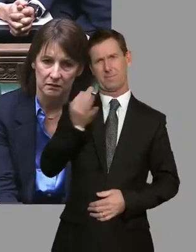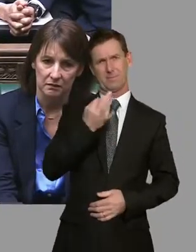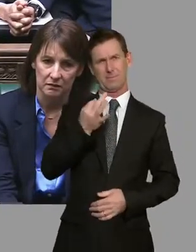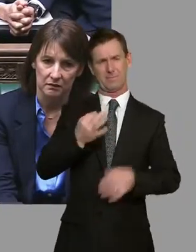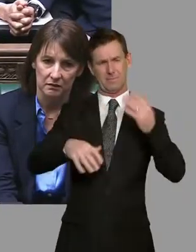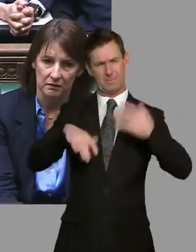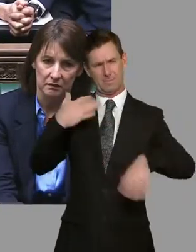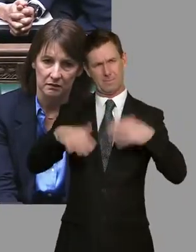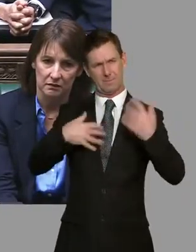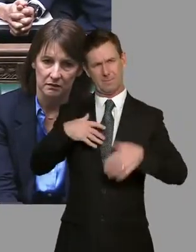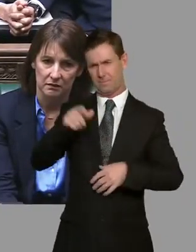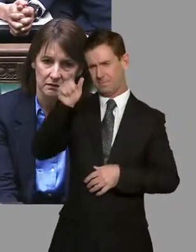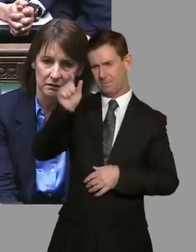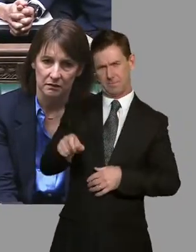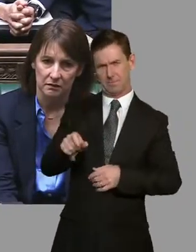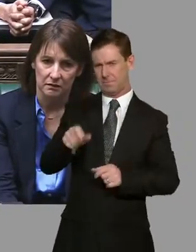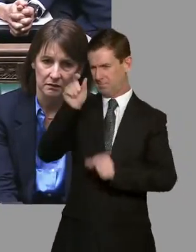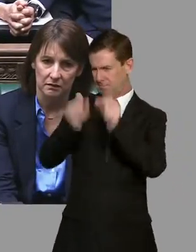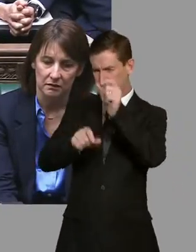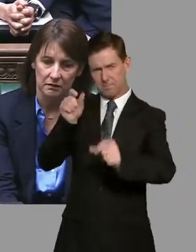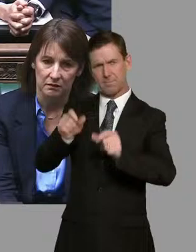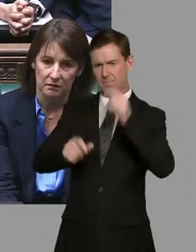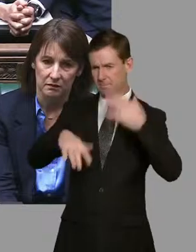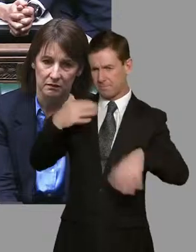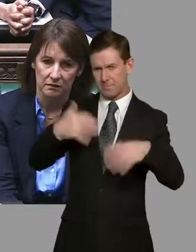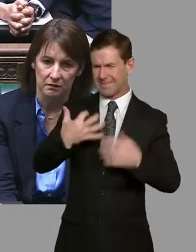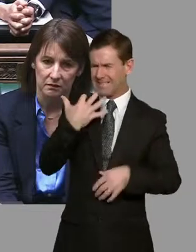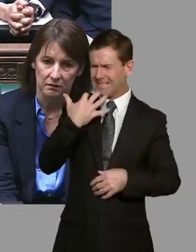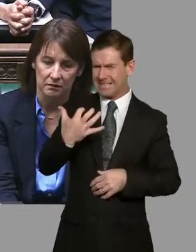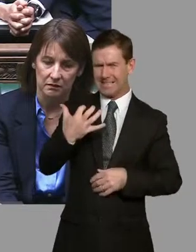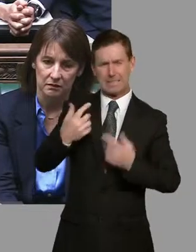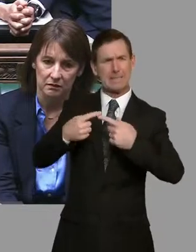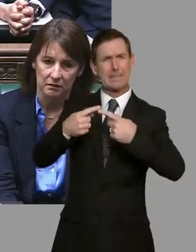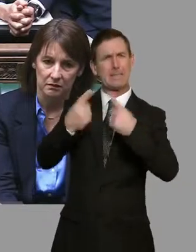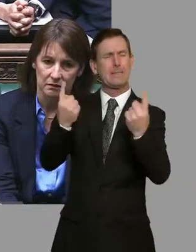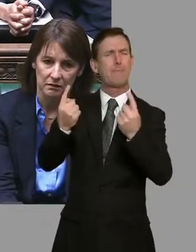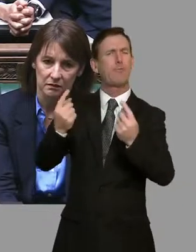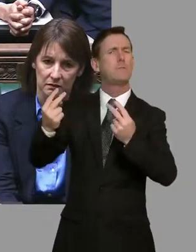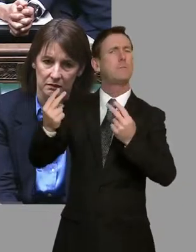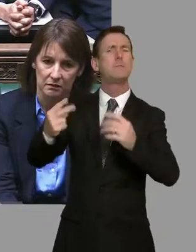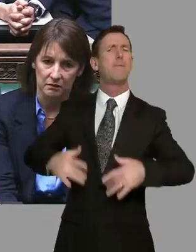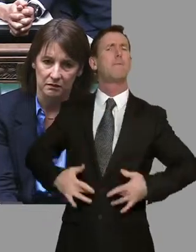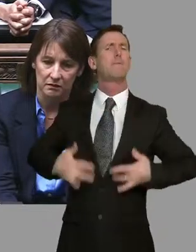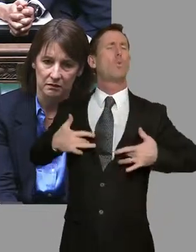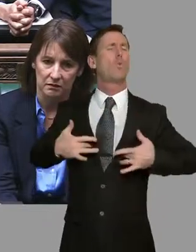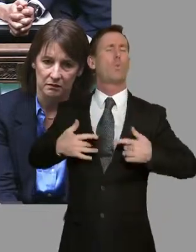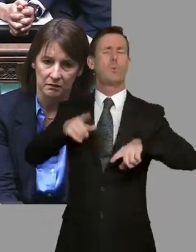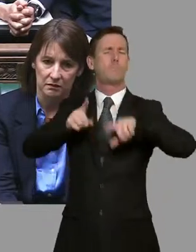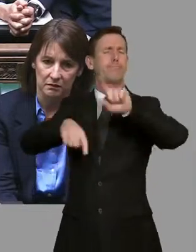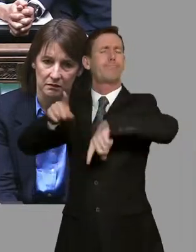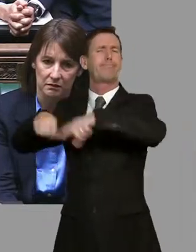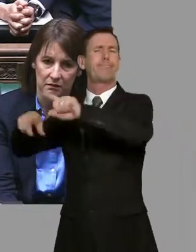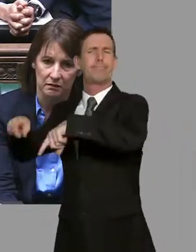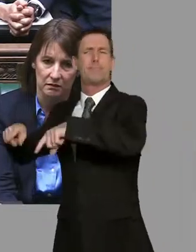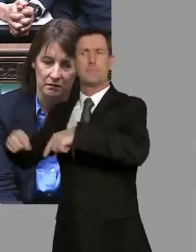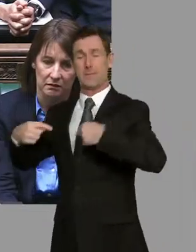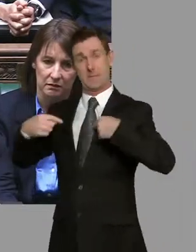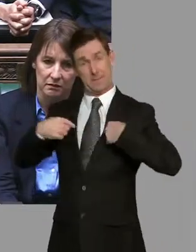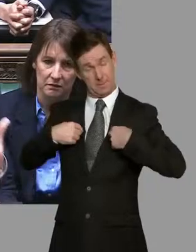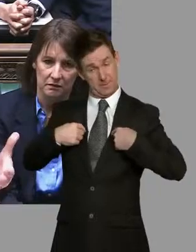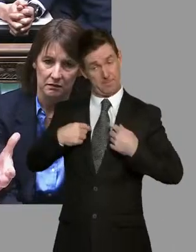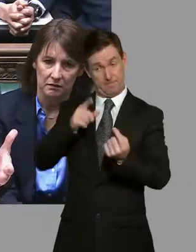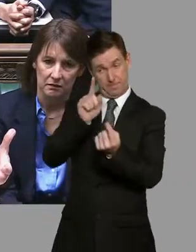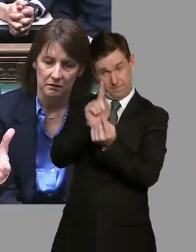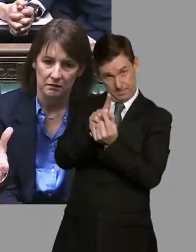survivors are in different places on this. Those that I've spoken to are worried about the delay of a further